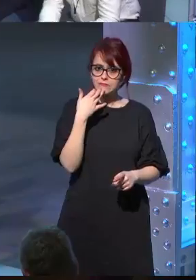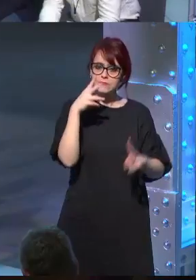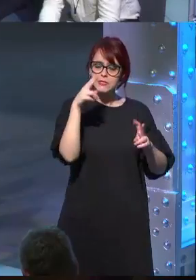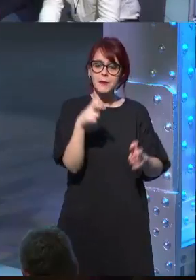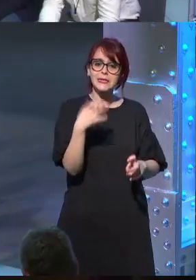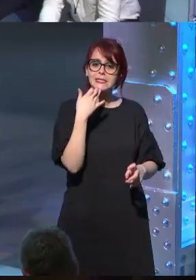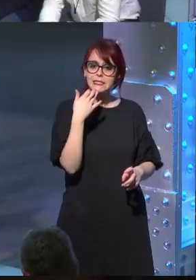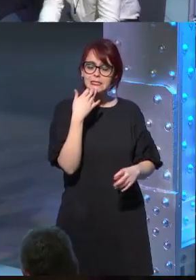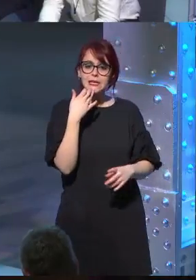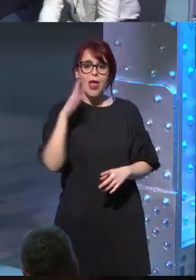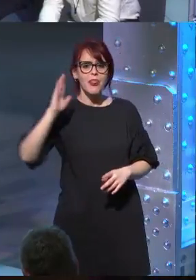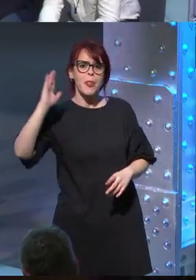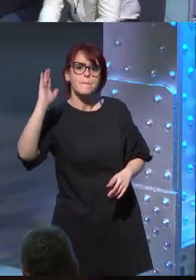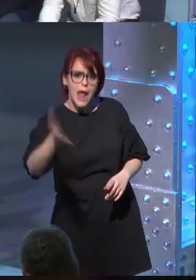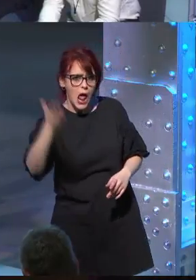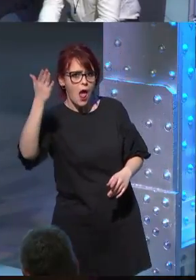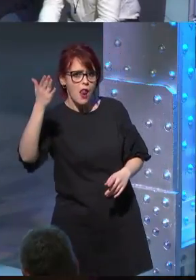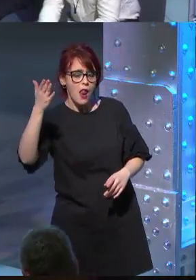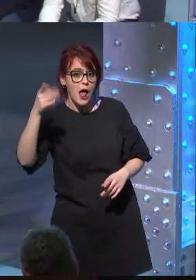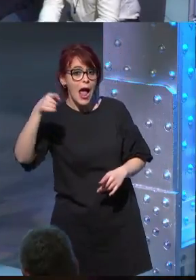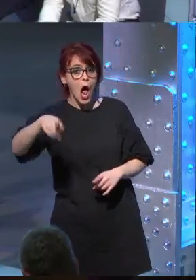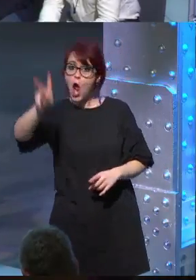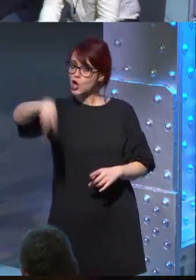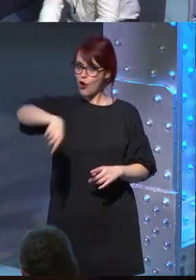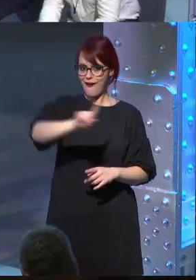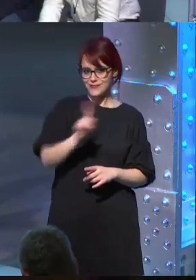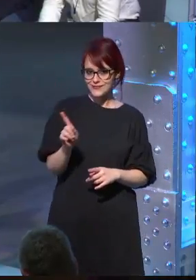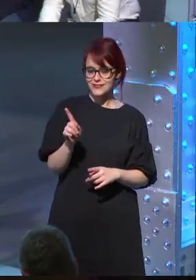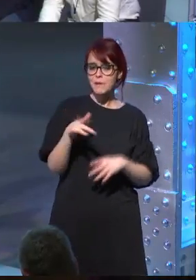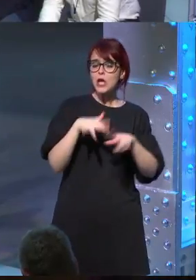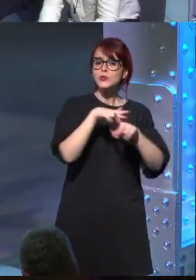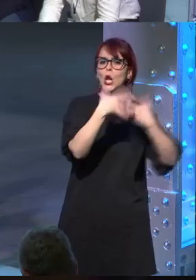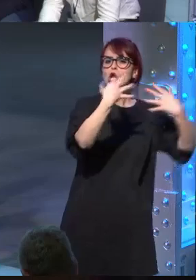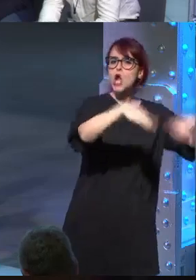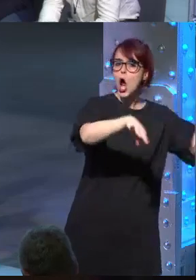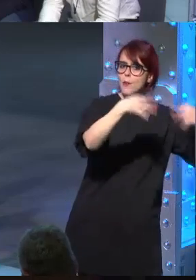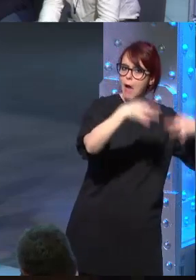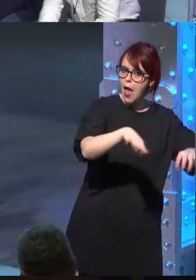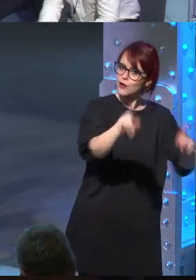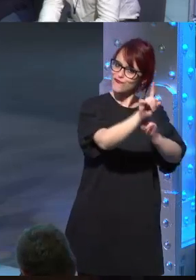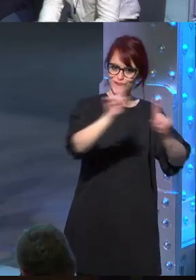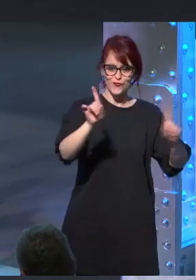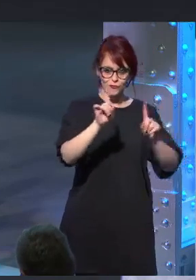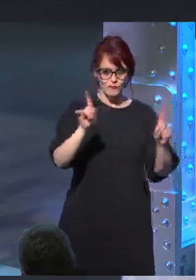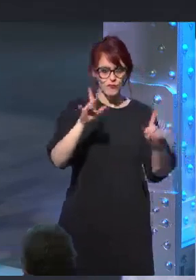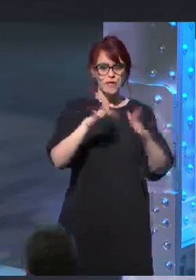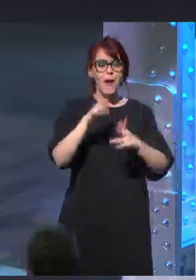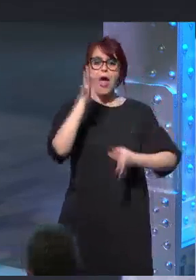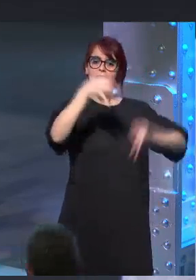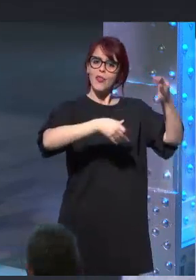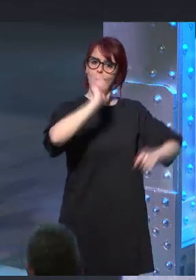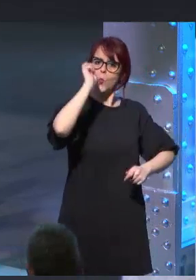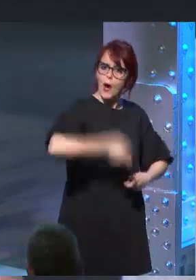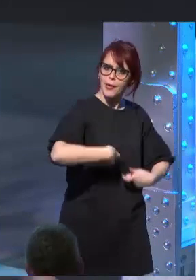whatever is not a crime is legal. The legal illicit is the